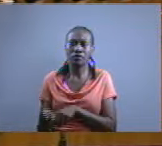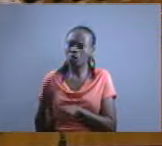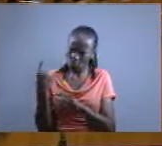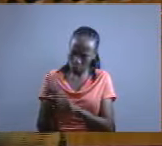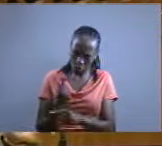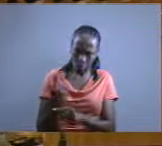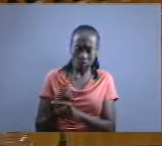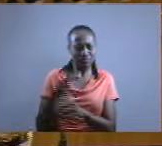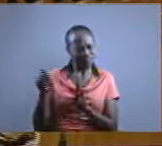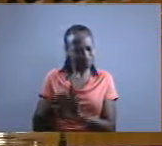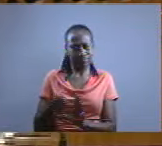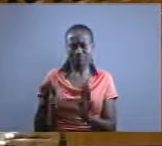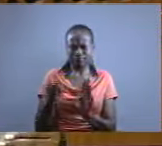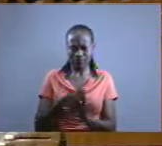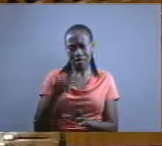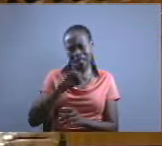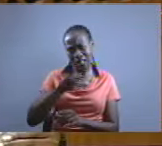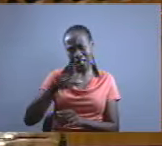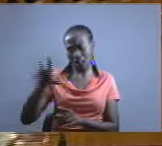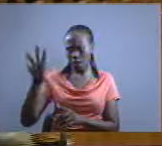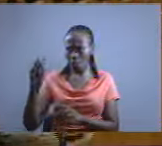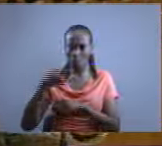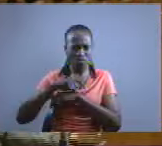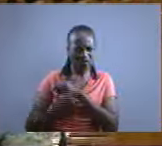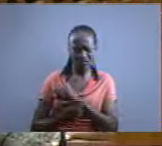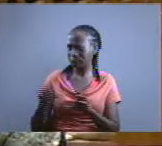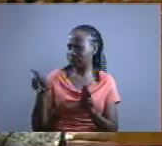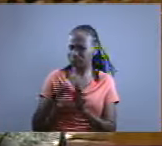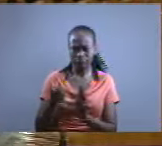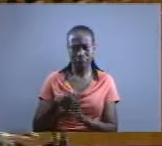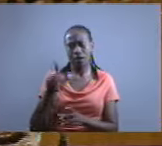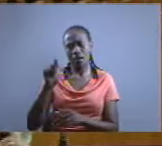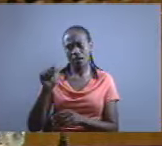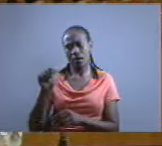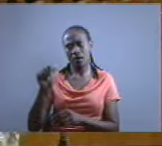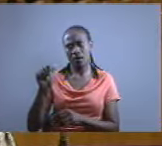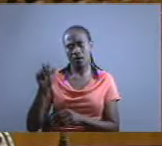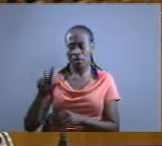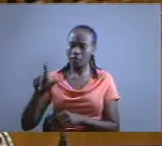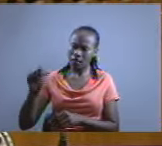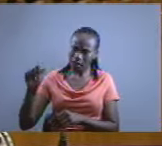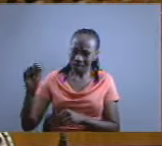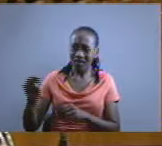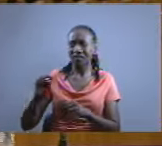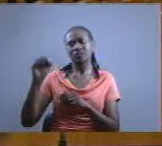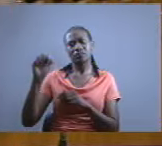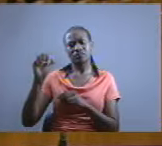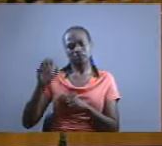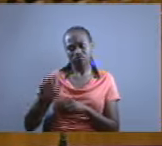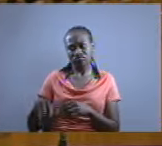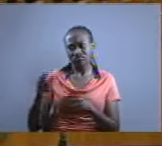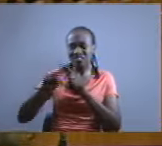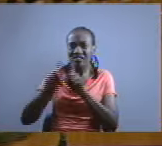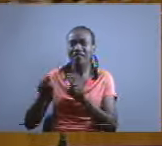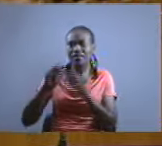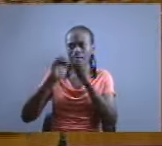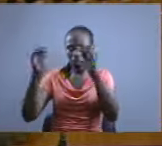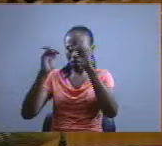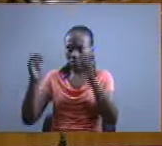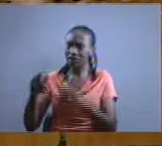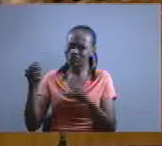always participate in the ILO conference, in ARLAC, and even at SADC level. And she agrees